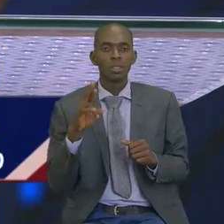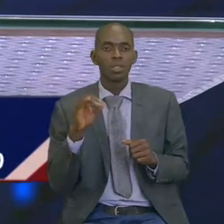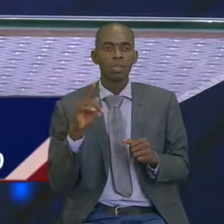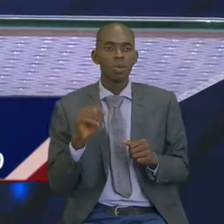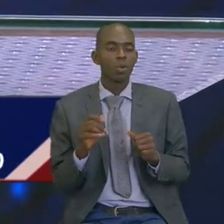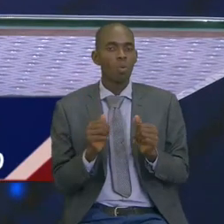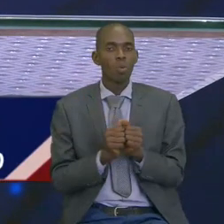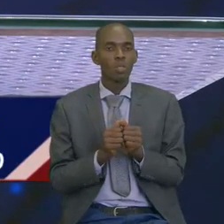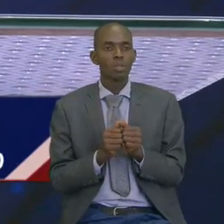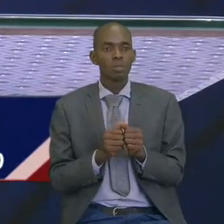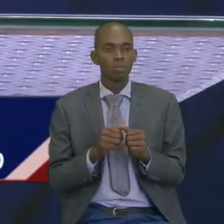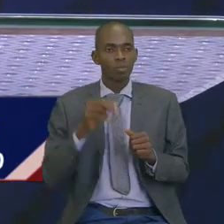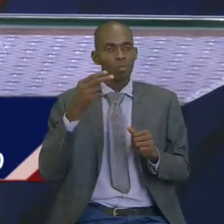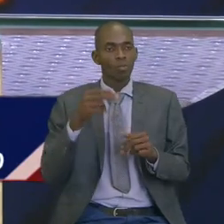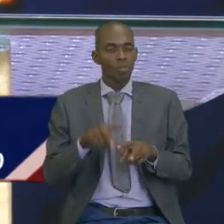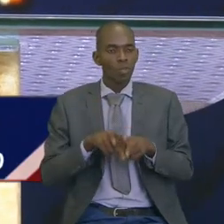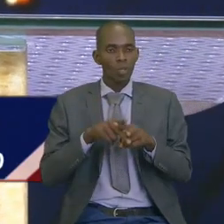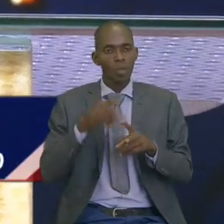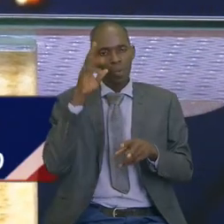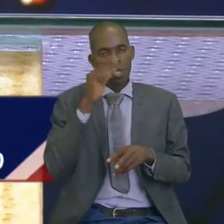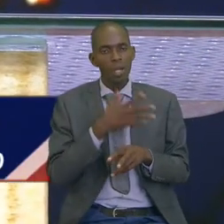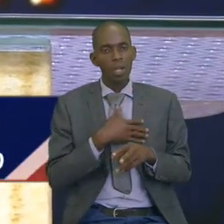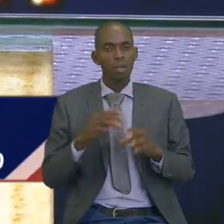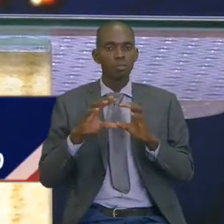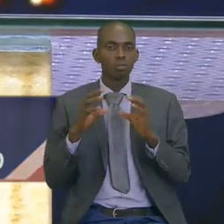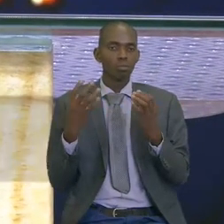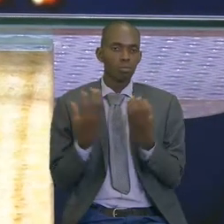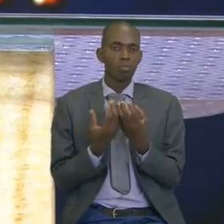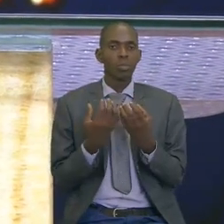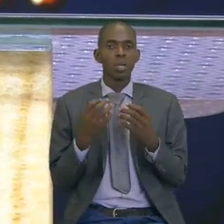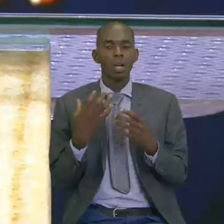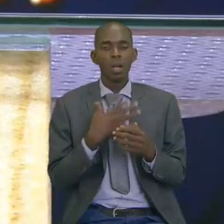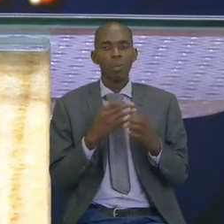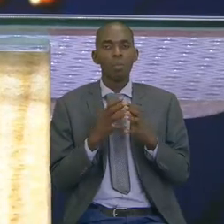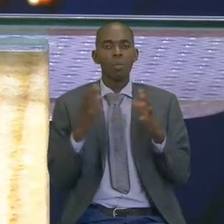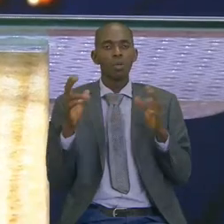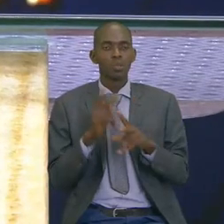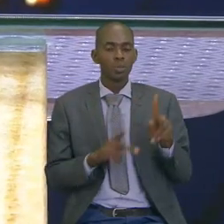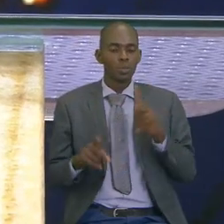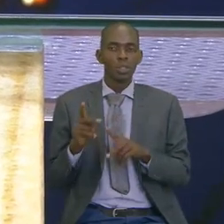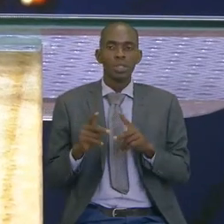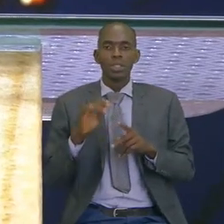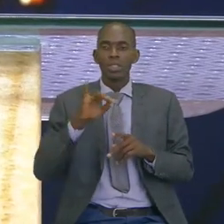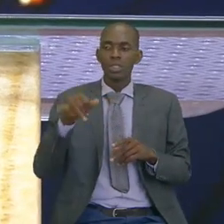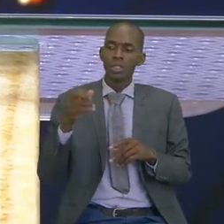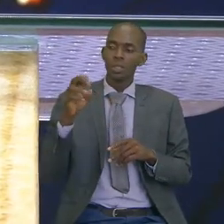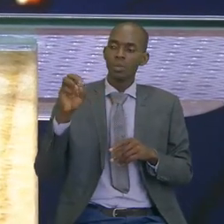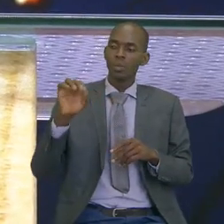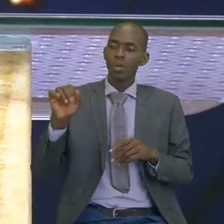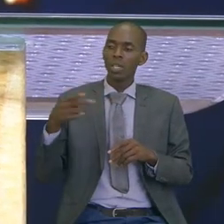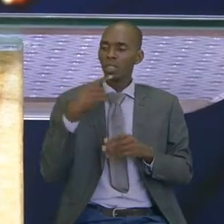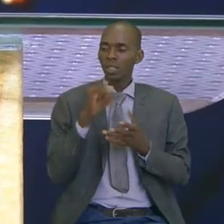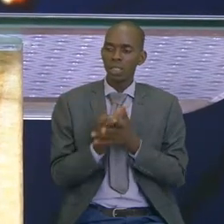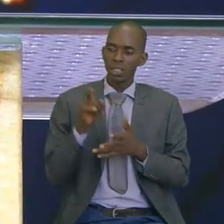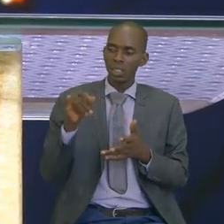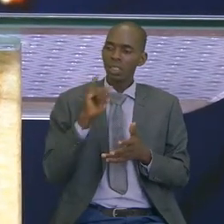Isaiah said this man is the king, the hedge of gold. Jeremiah said is the head of gold.